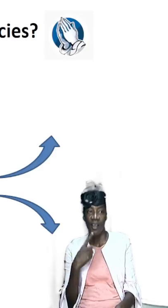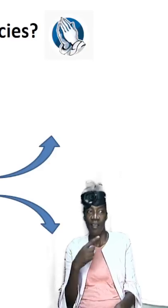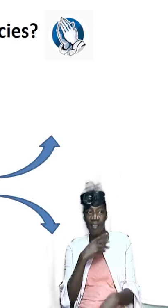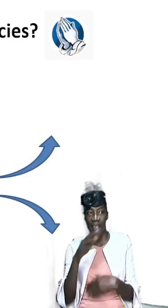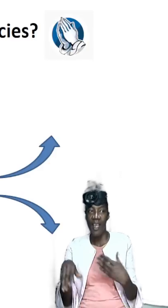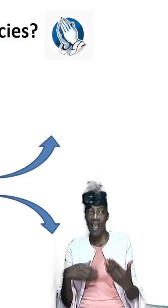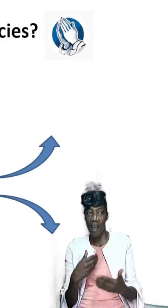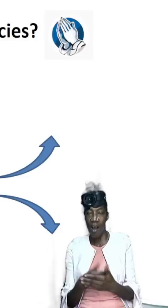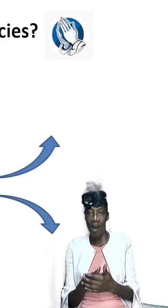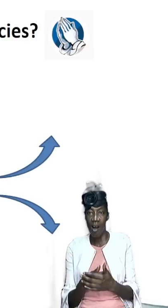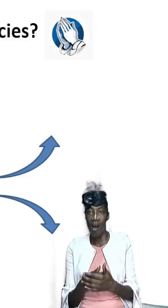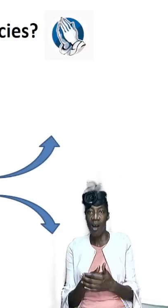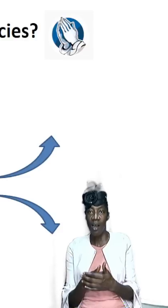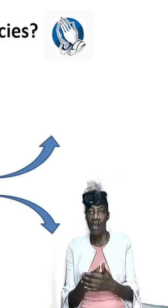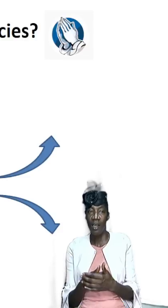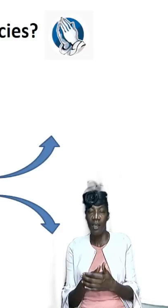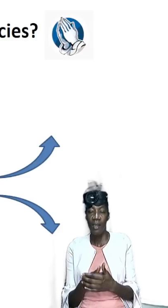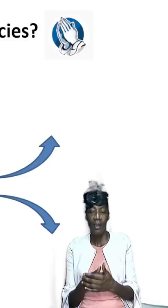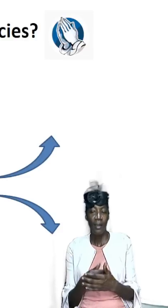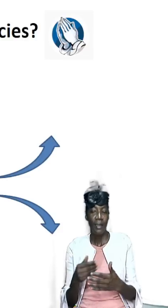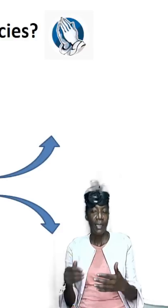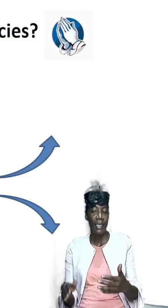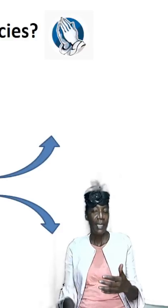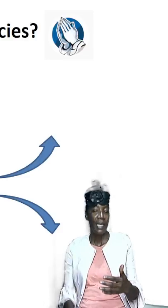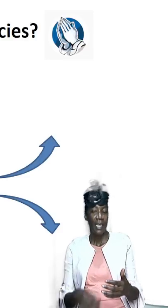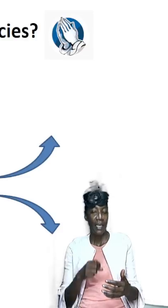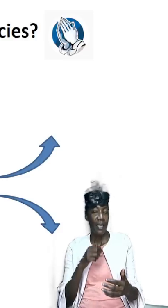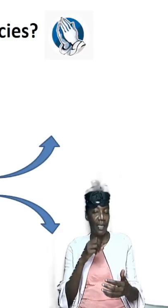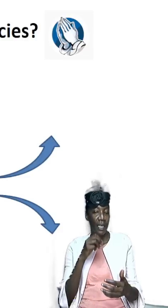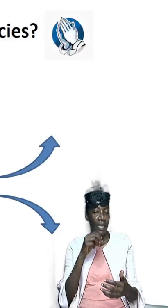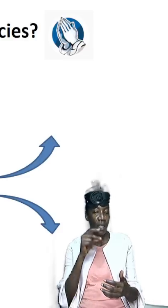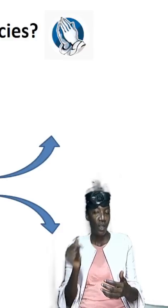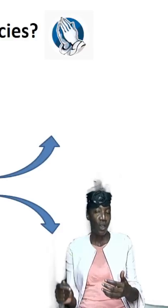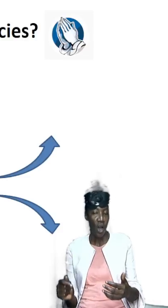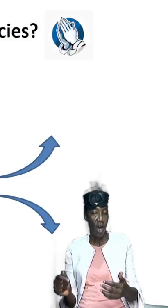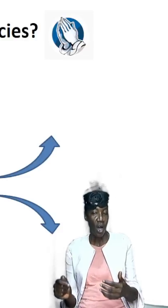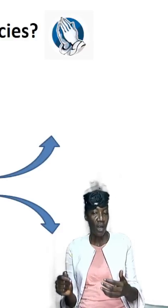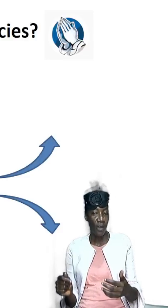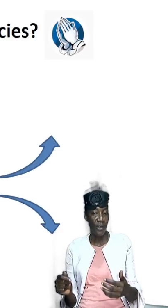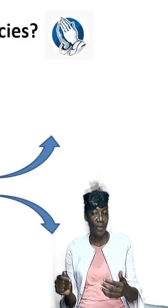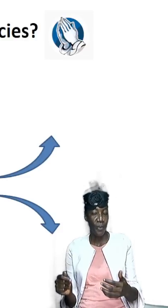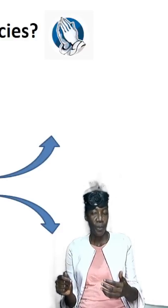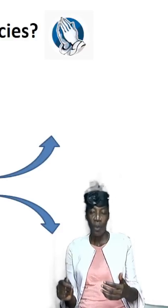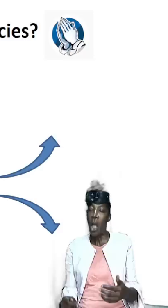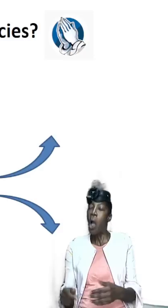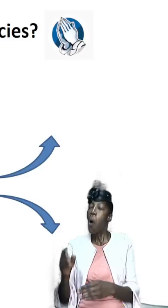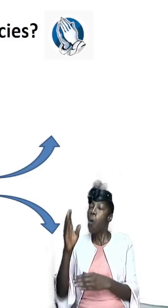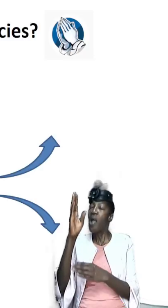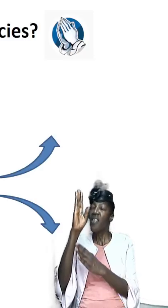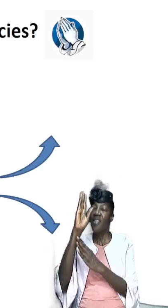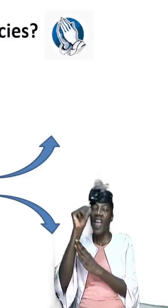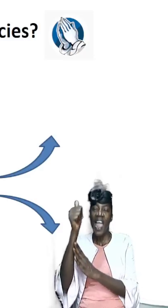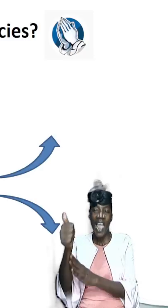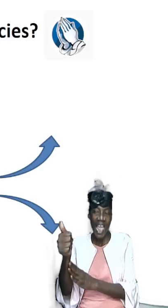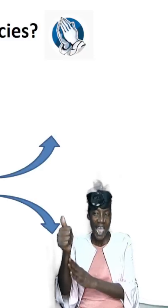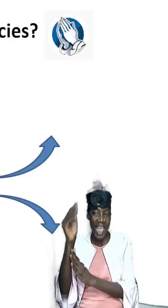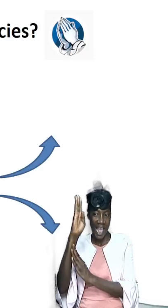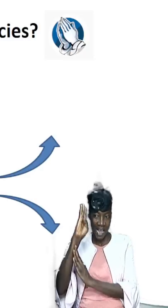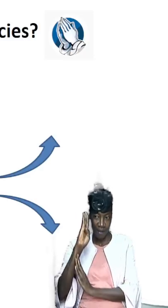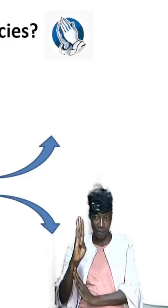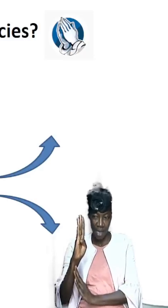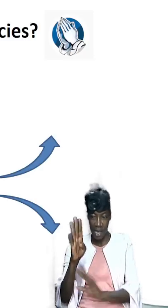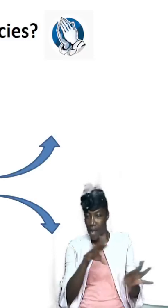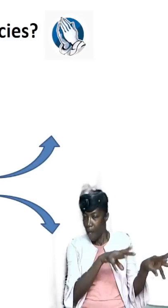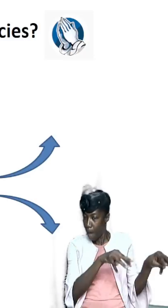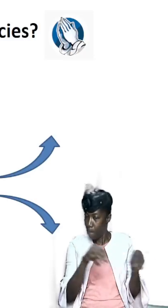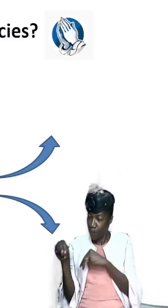all dogs with a genetic combination of capital A and capital B is